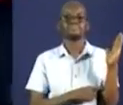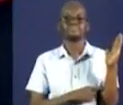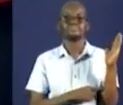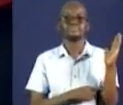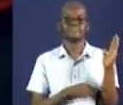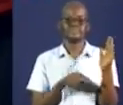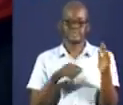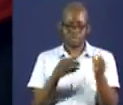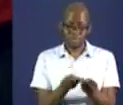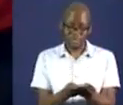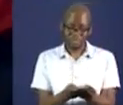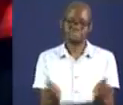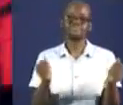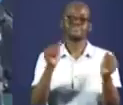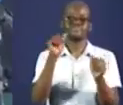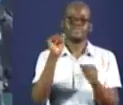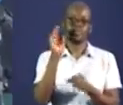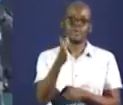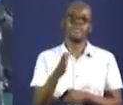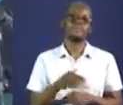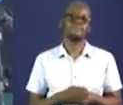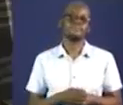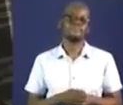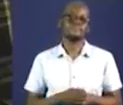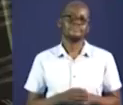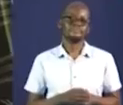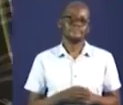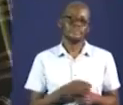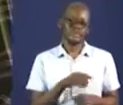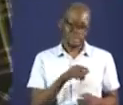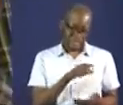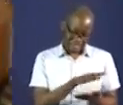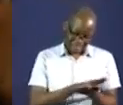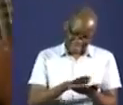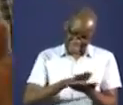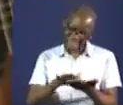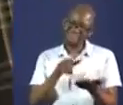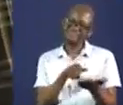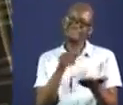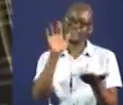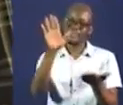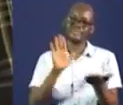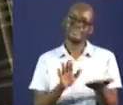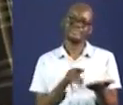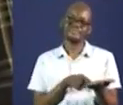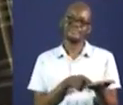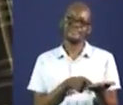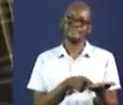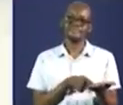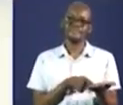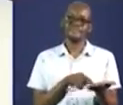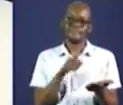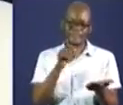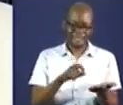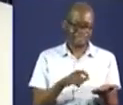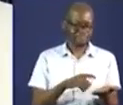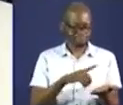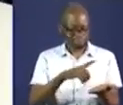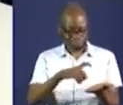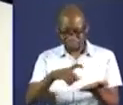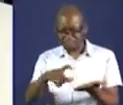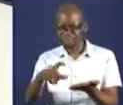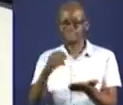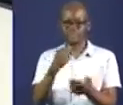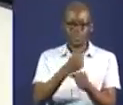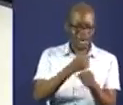individually. And this is how we are going to defeat this disease. It's just our general hygiene, okay? And that now